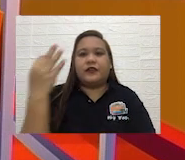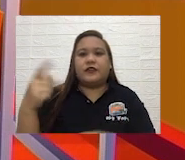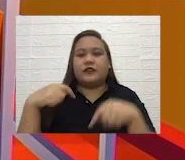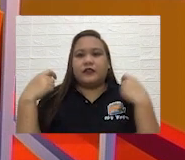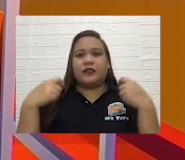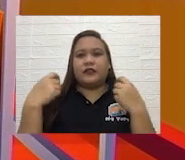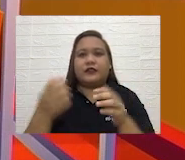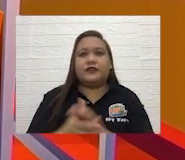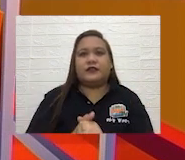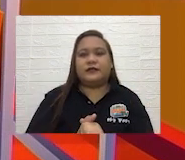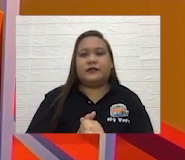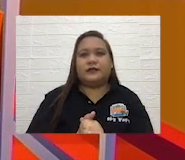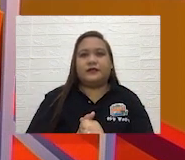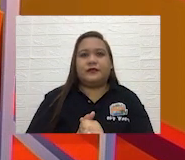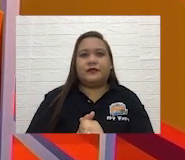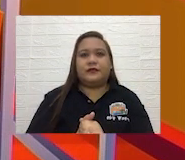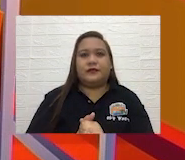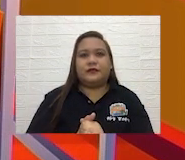great. Keep it up.